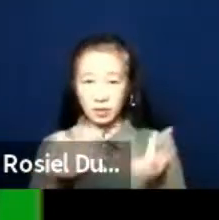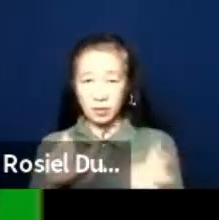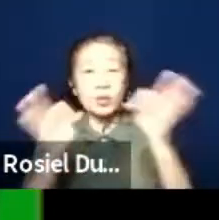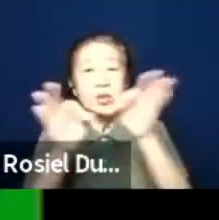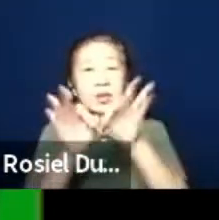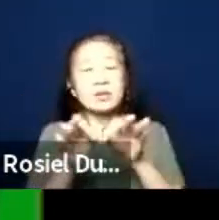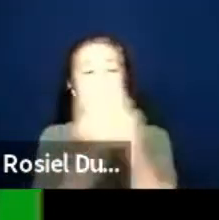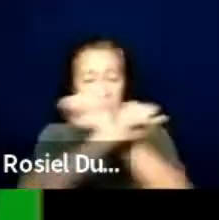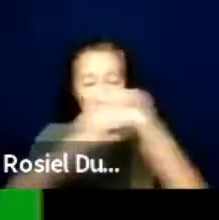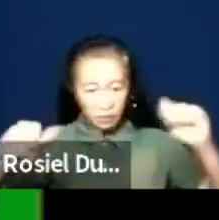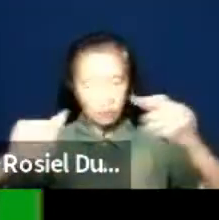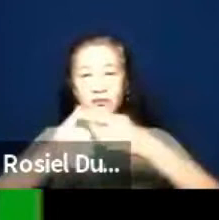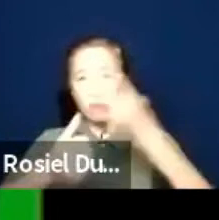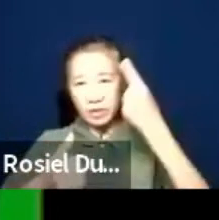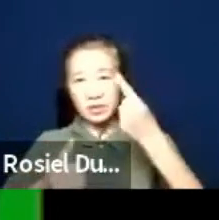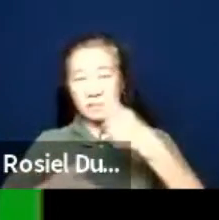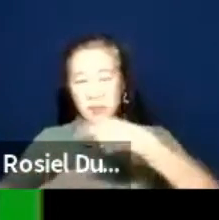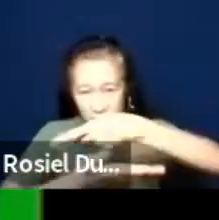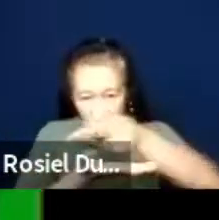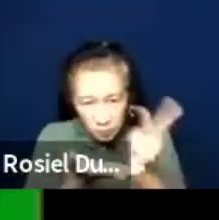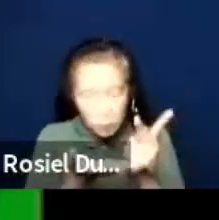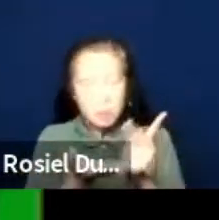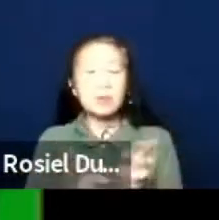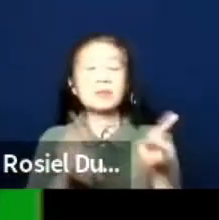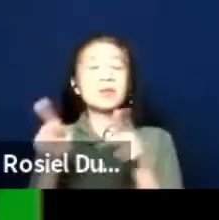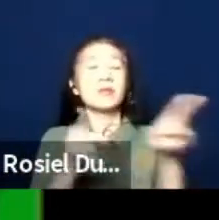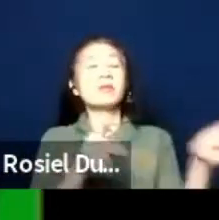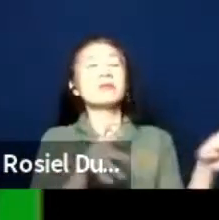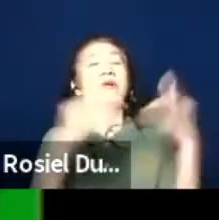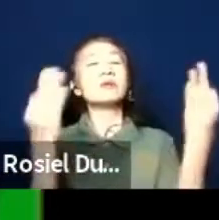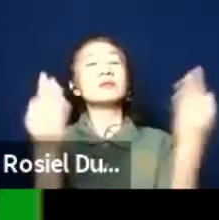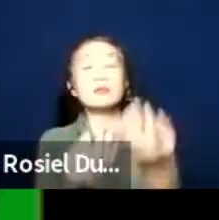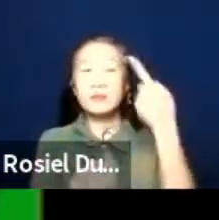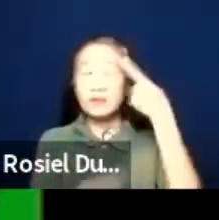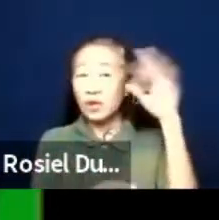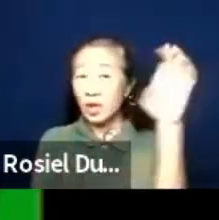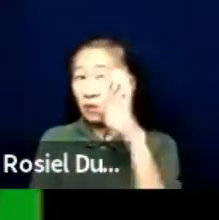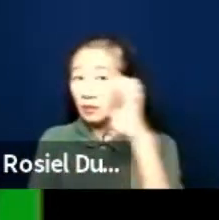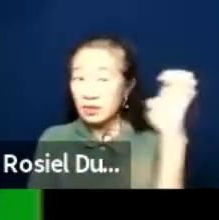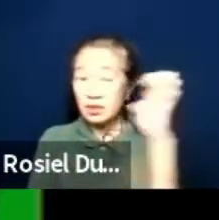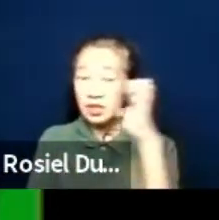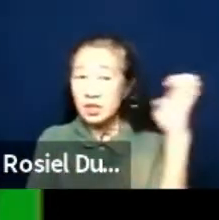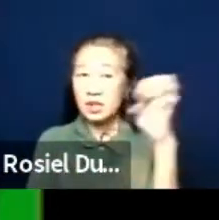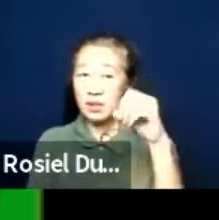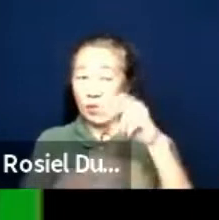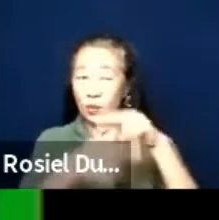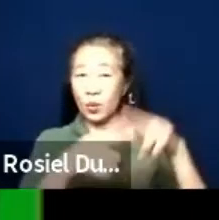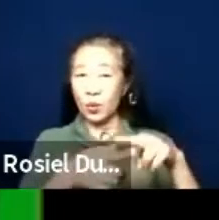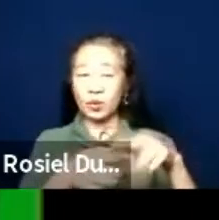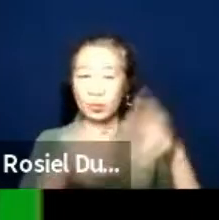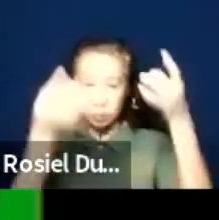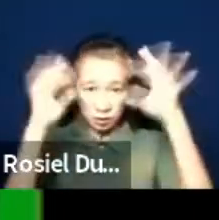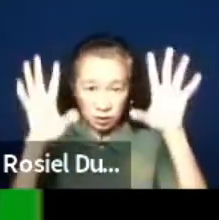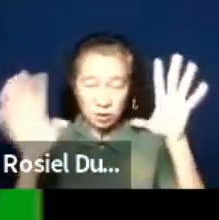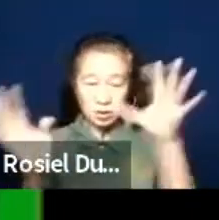on safety first aspect in preparing families for emergencies or disaster. Your